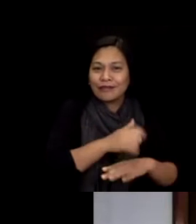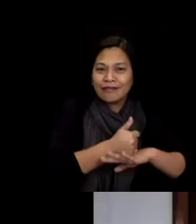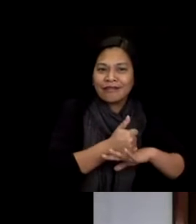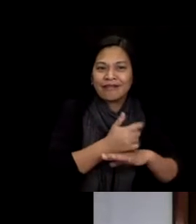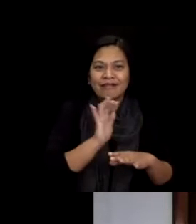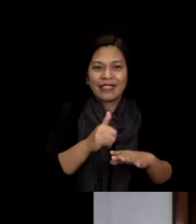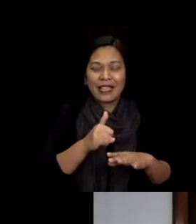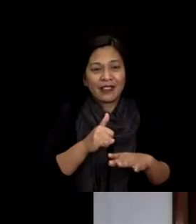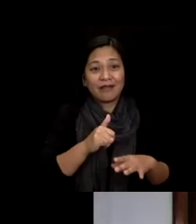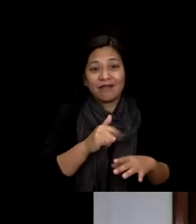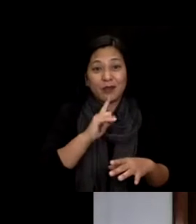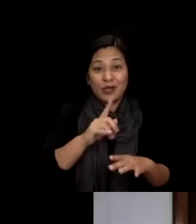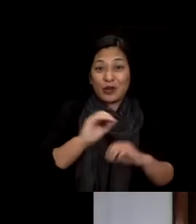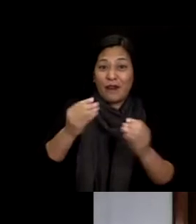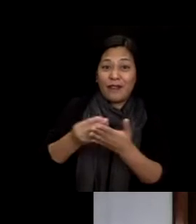I'm